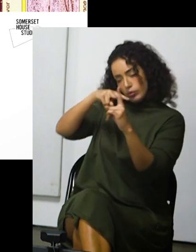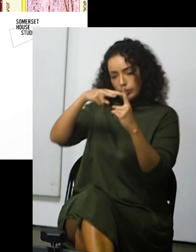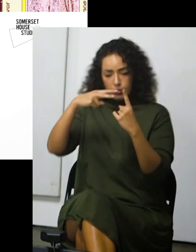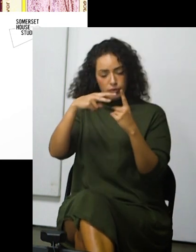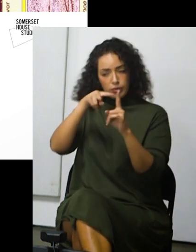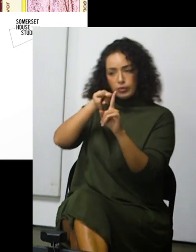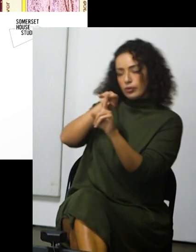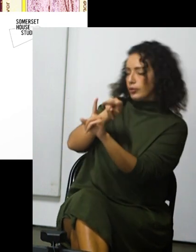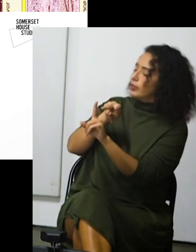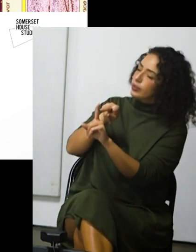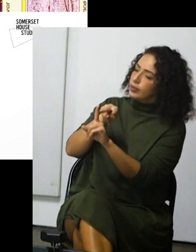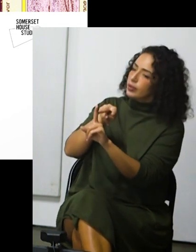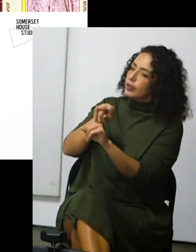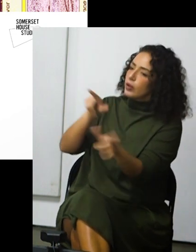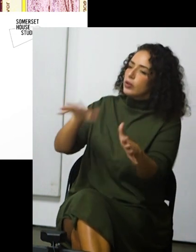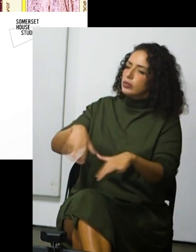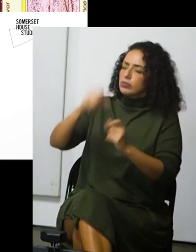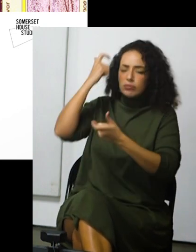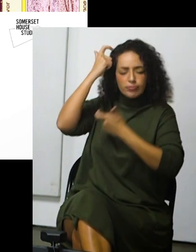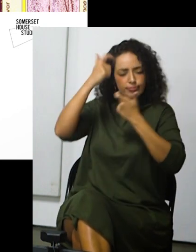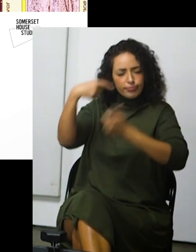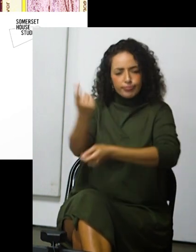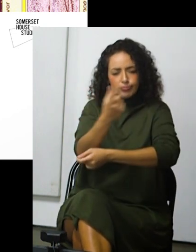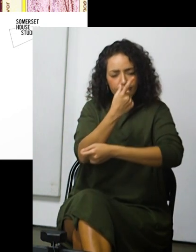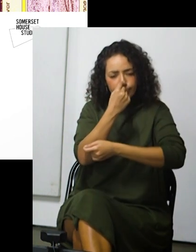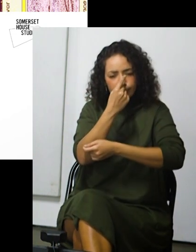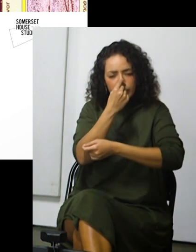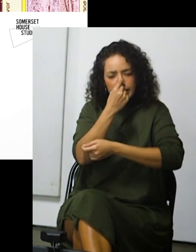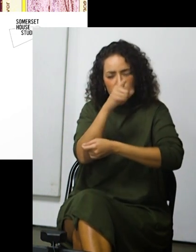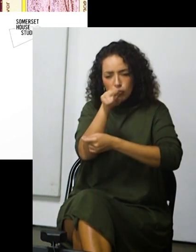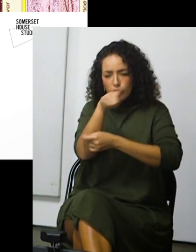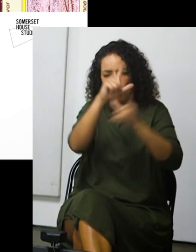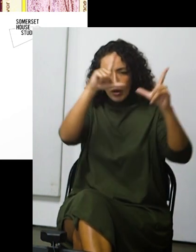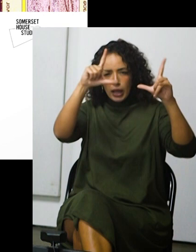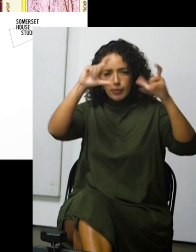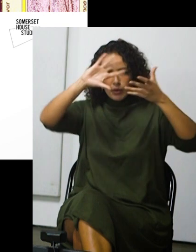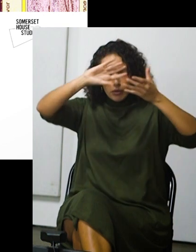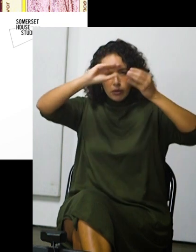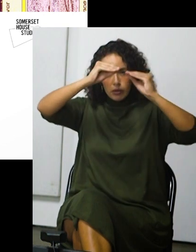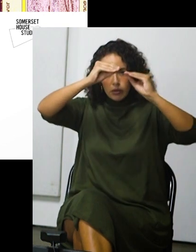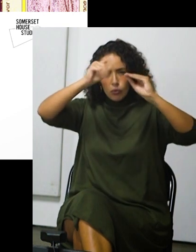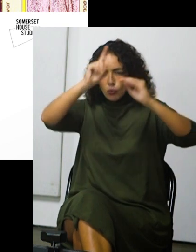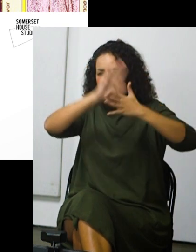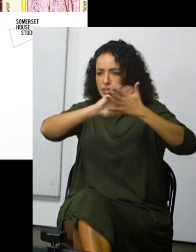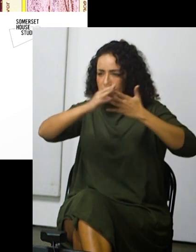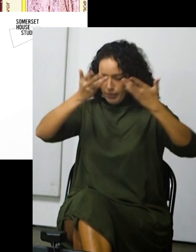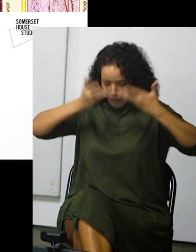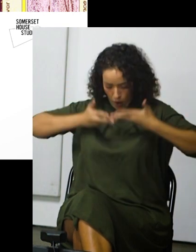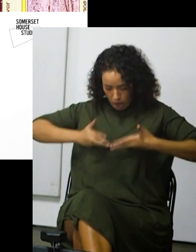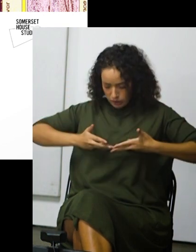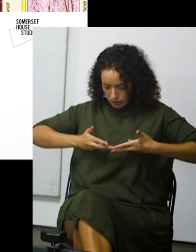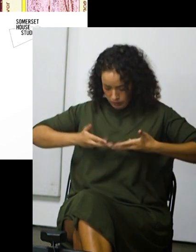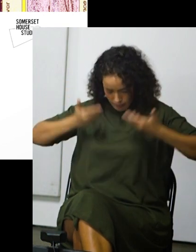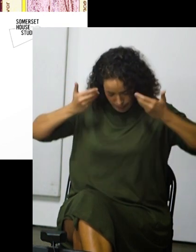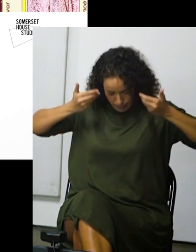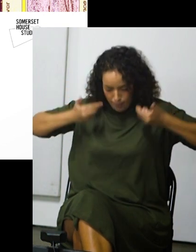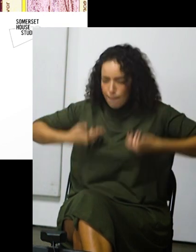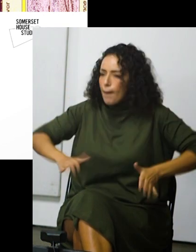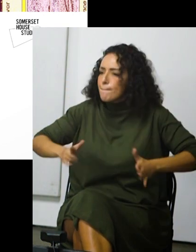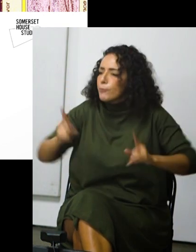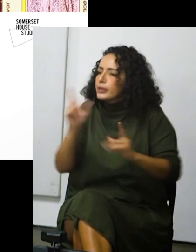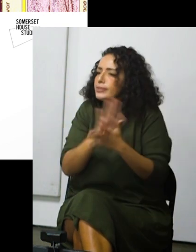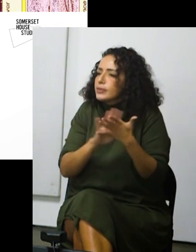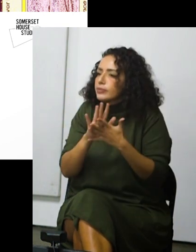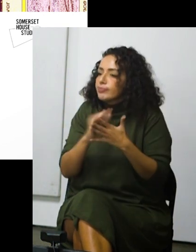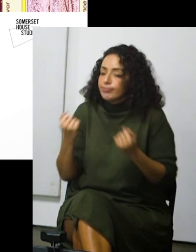thought through both the potential and the limits of image making to hold what it means for us to be. So, inspired by the works of